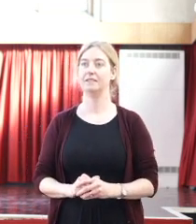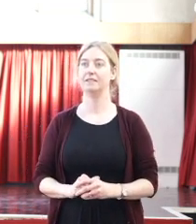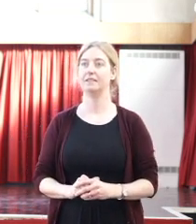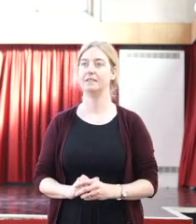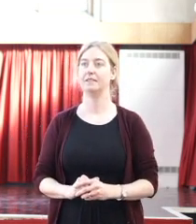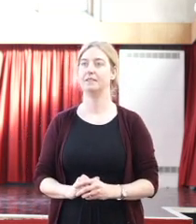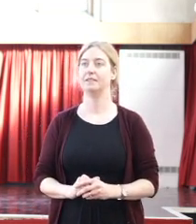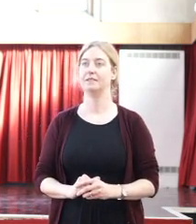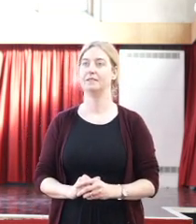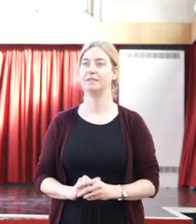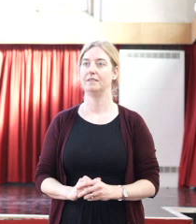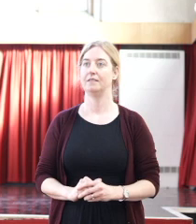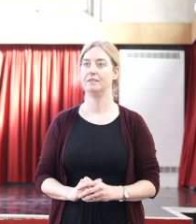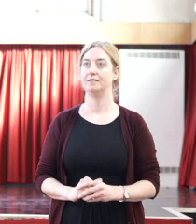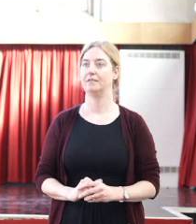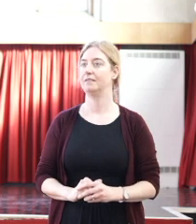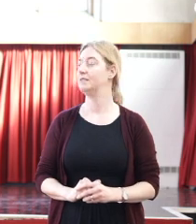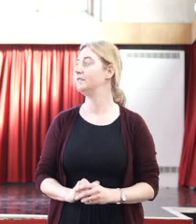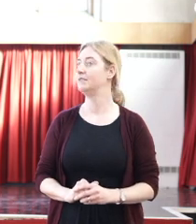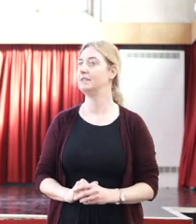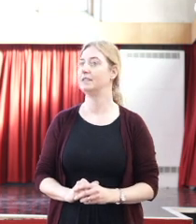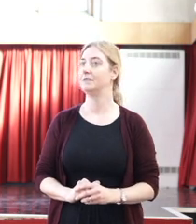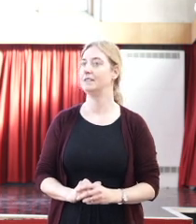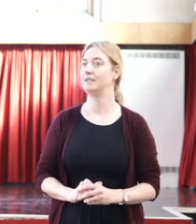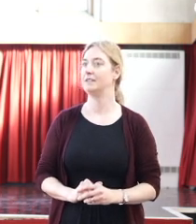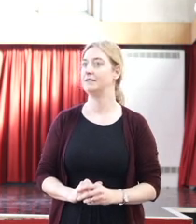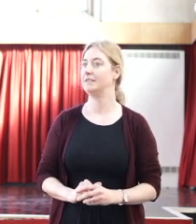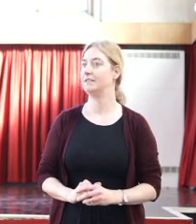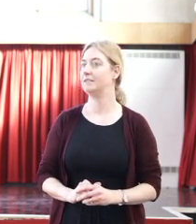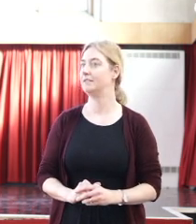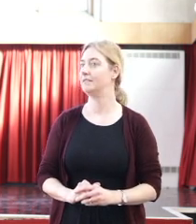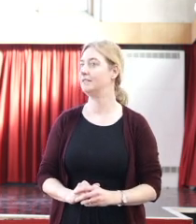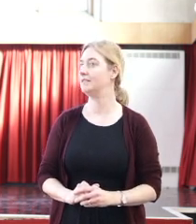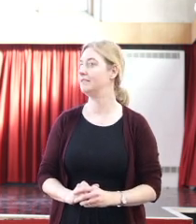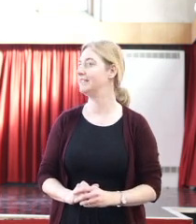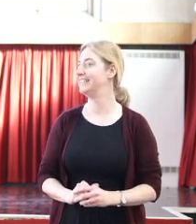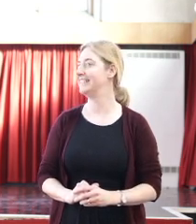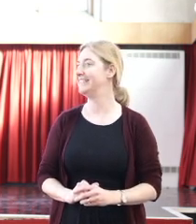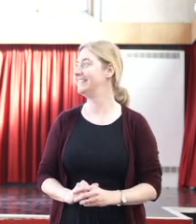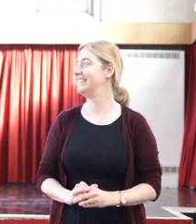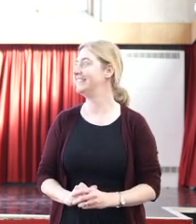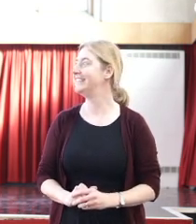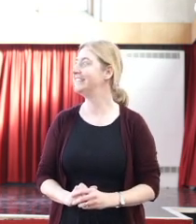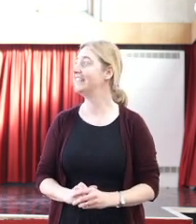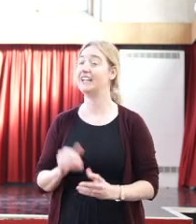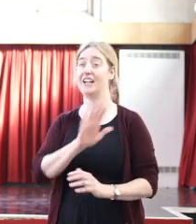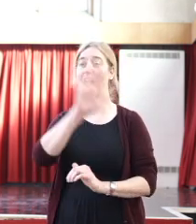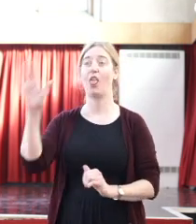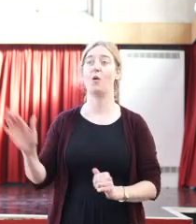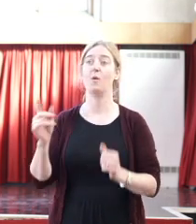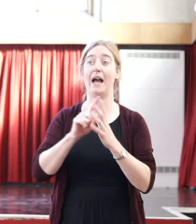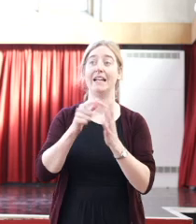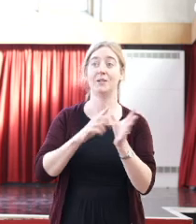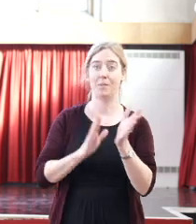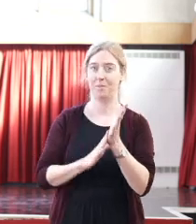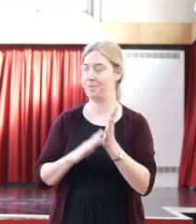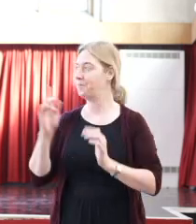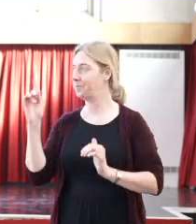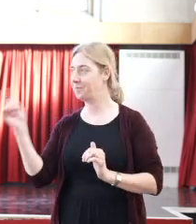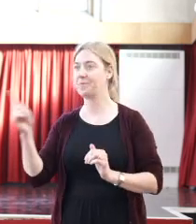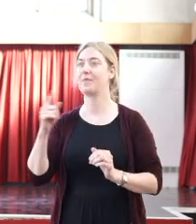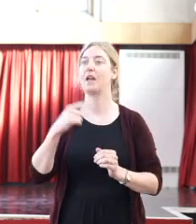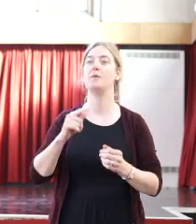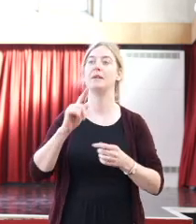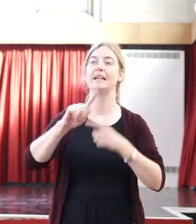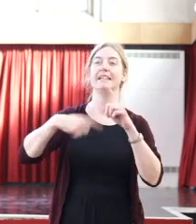Hi. Hi, hello. Hi. Hi. My name's Adam. I'm Executive